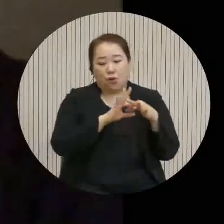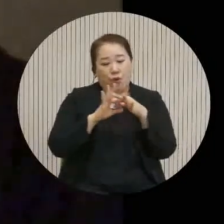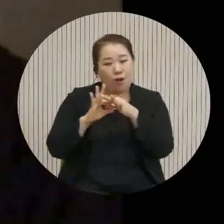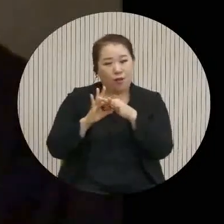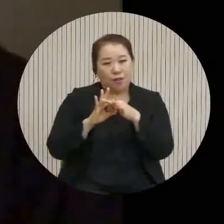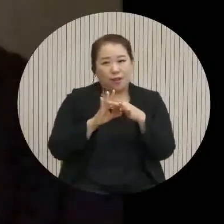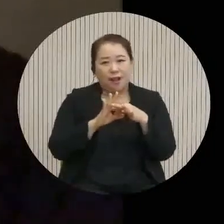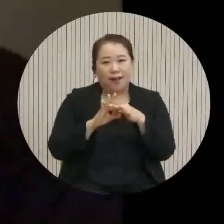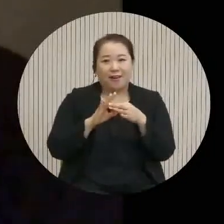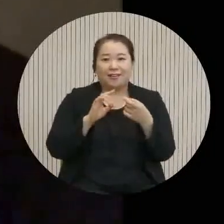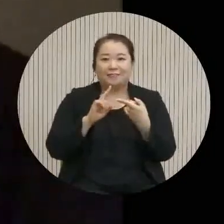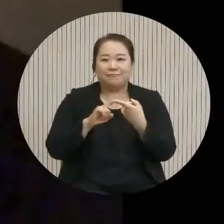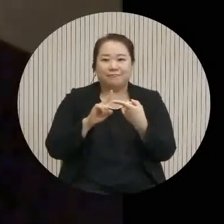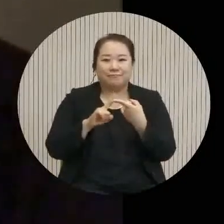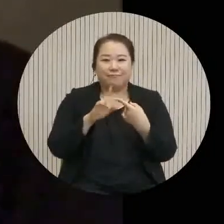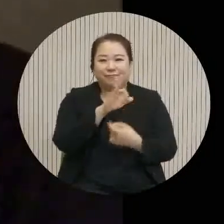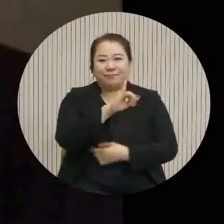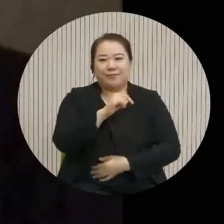at the University of Indiana.